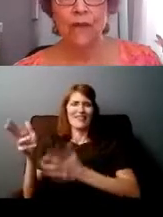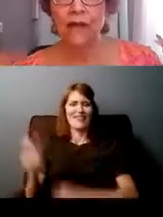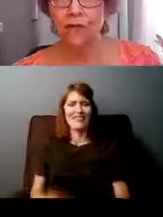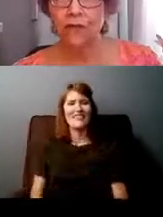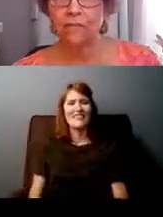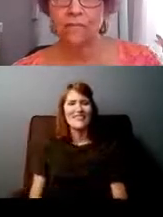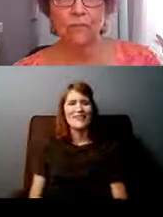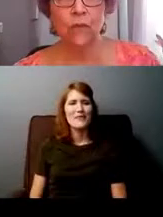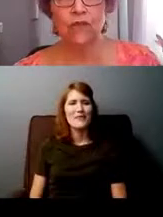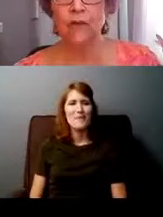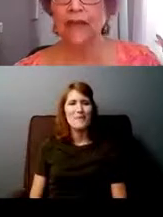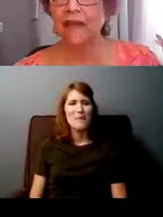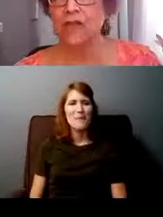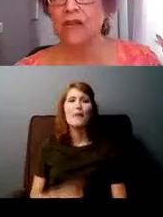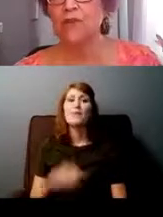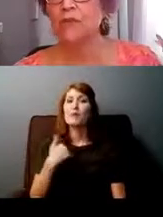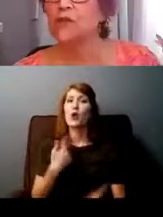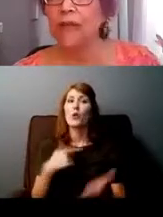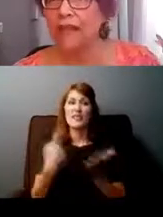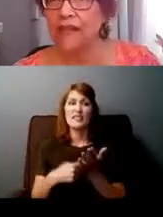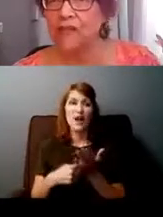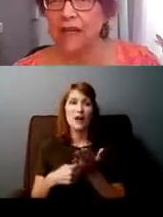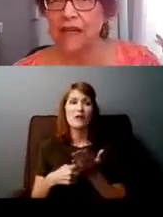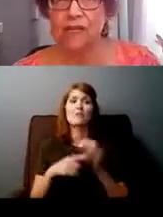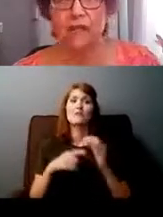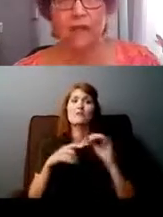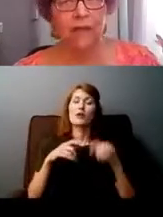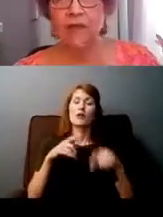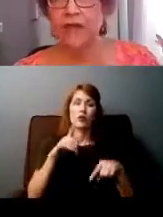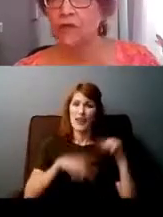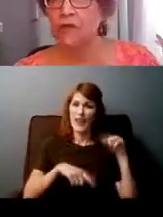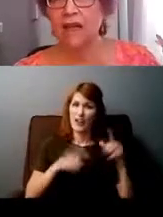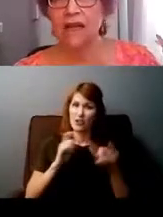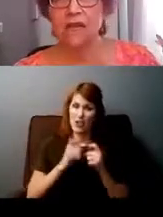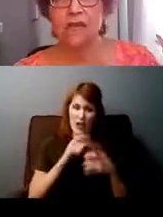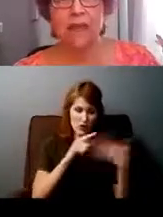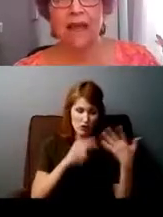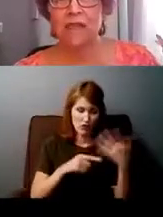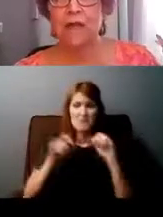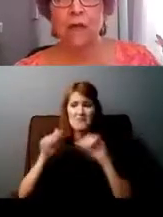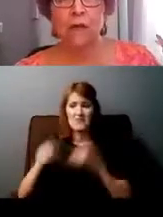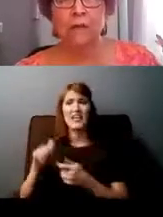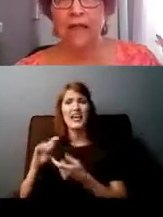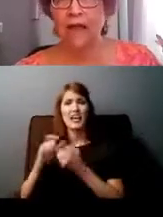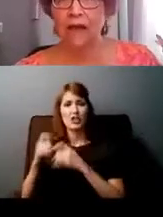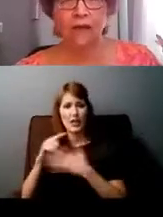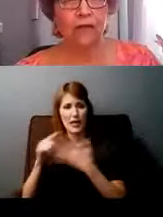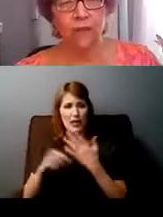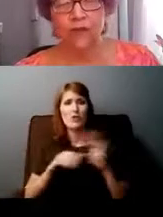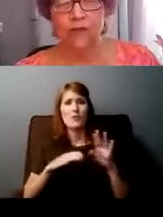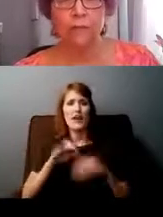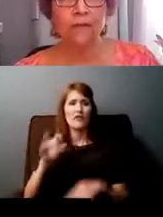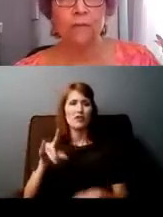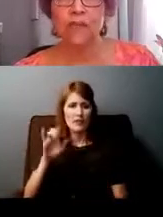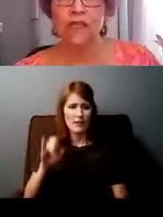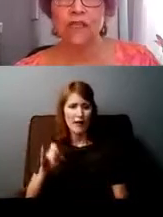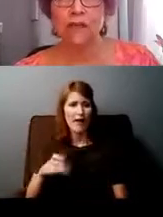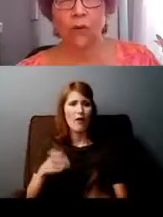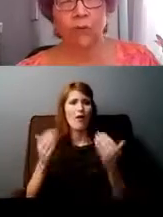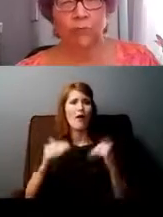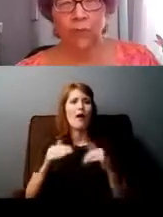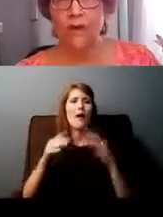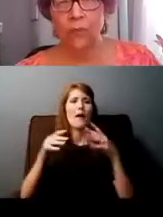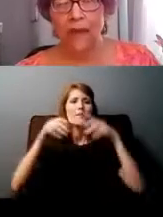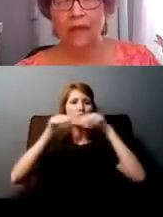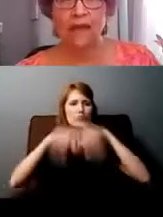So we covered what you can't change, what you can change, behavioral styles, Maslow, how to avoid your button pushing